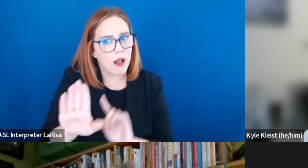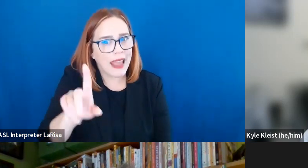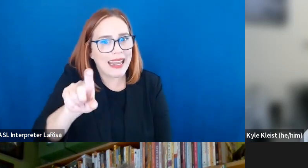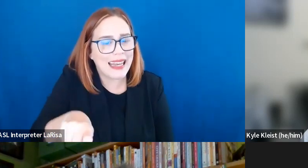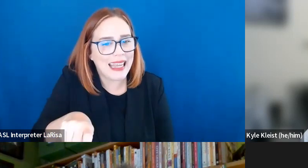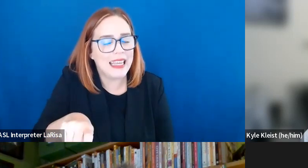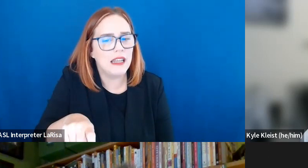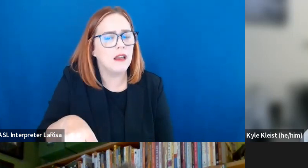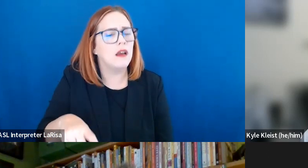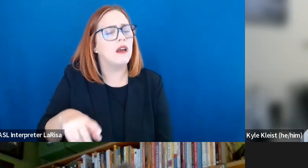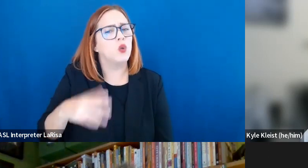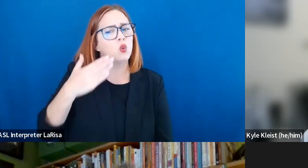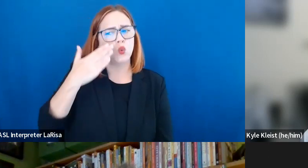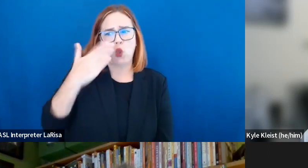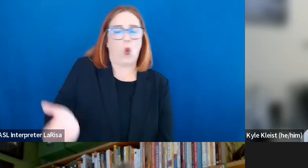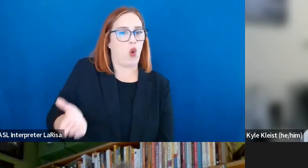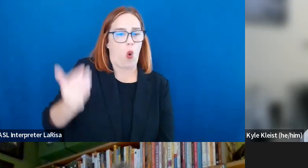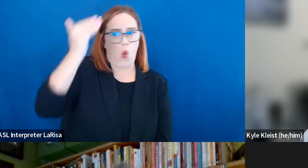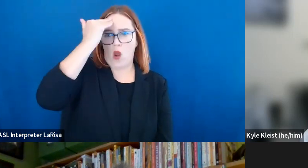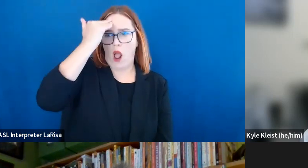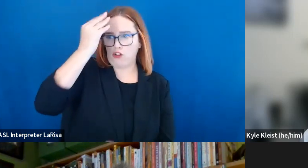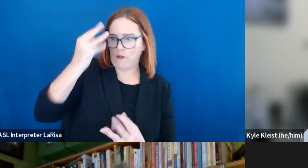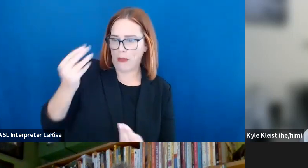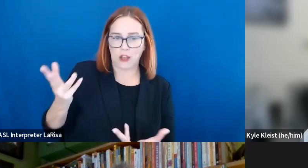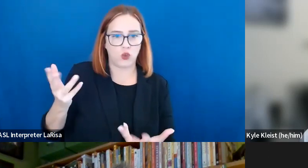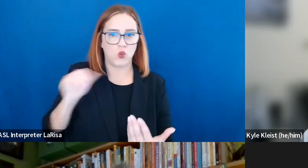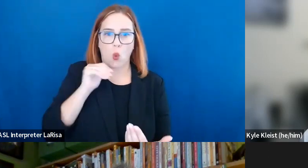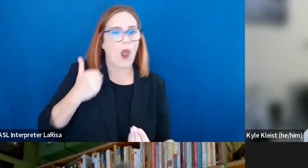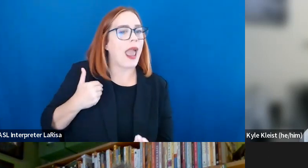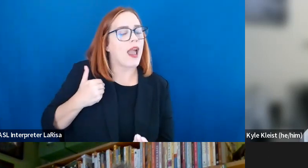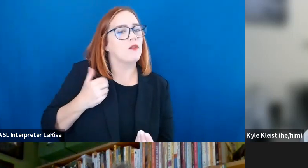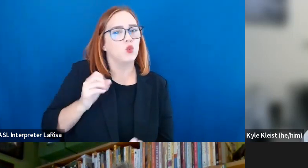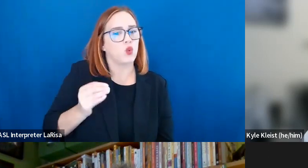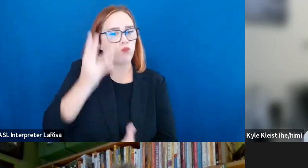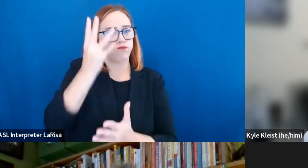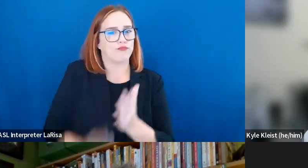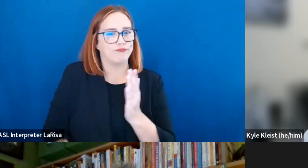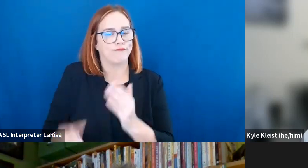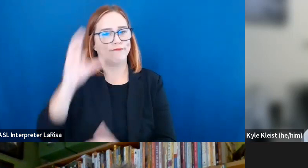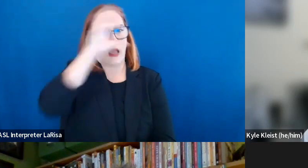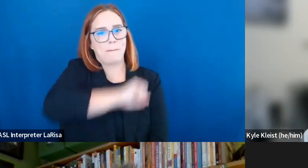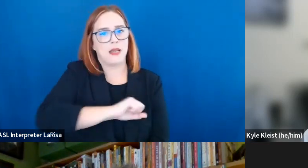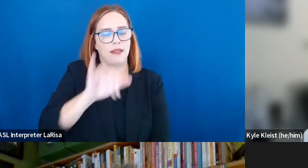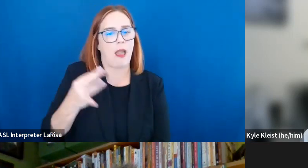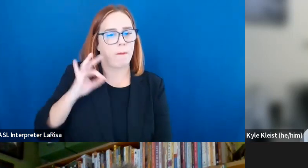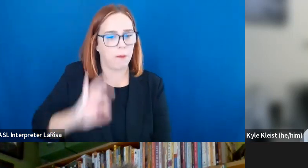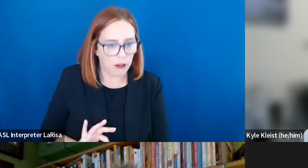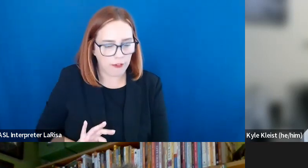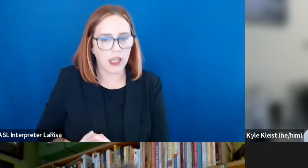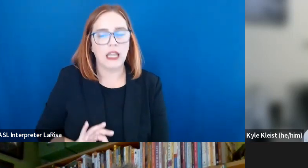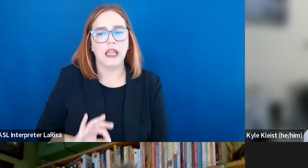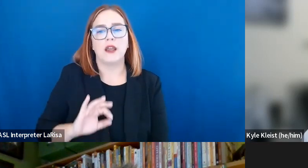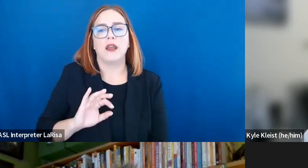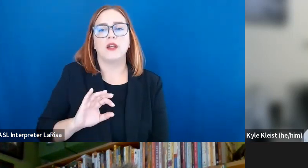it, and are not knowledgeable about it, but hoping that it goes well. But as our consumers